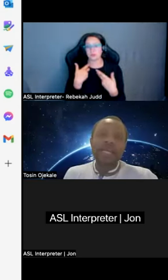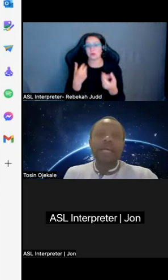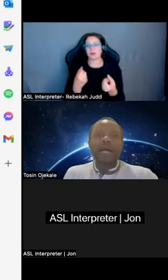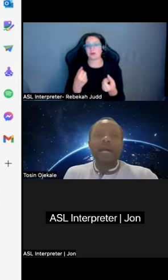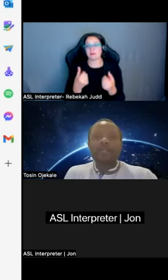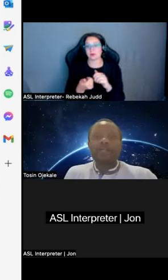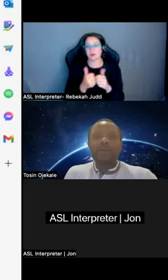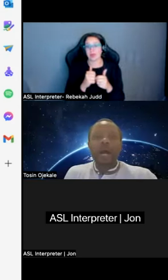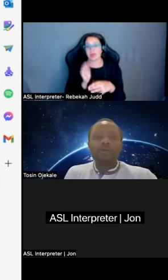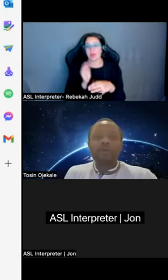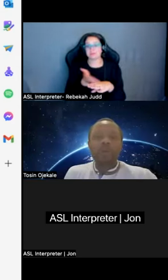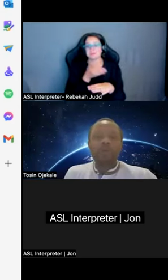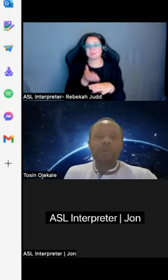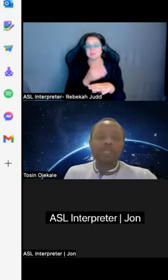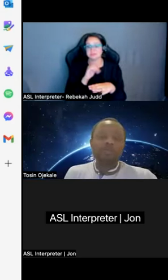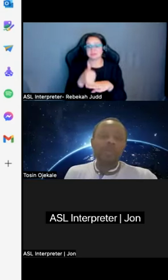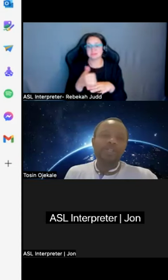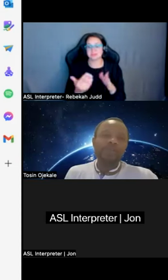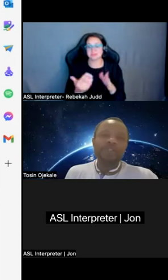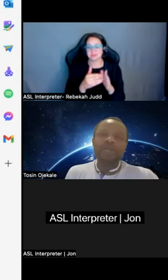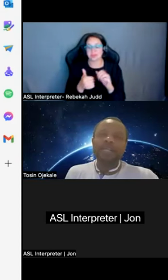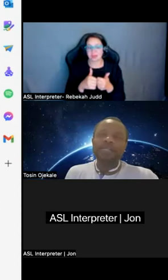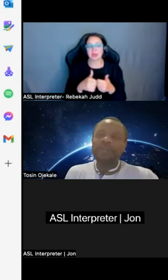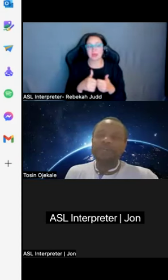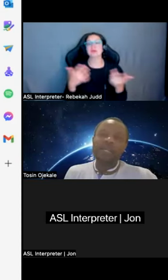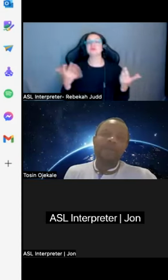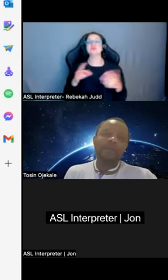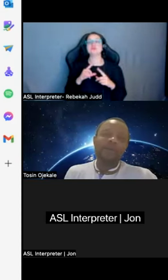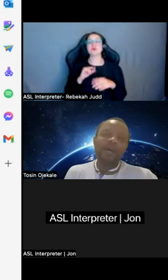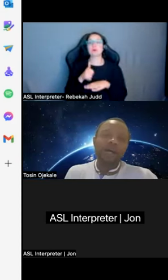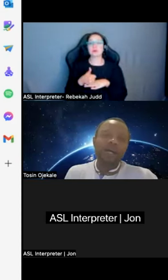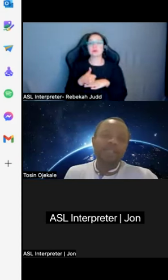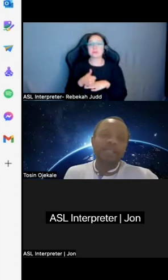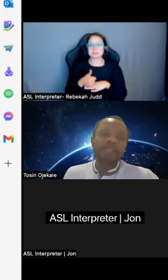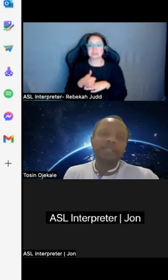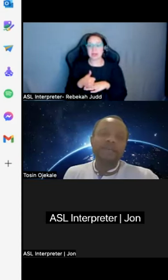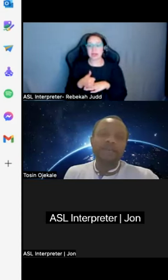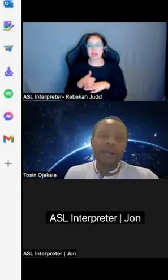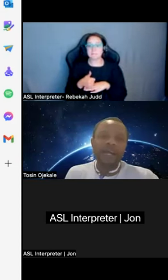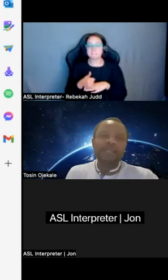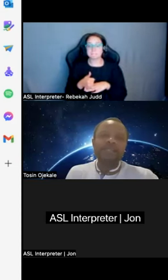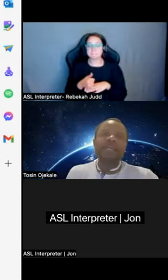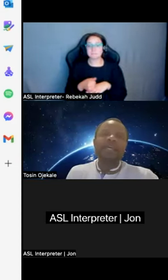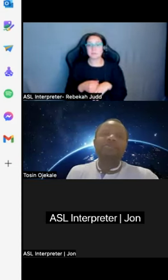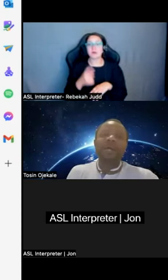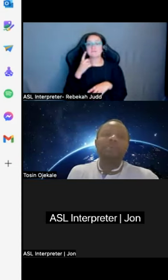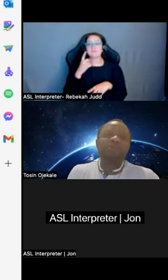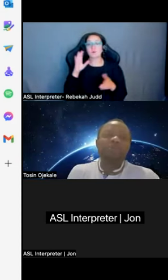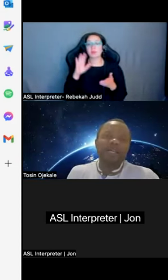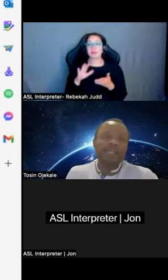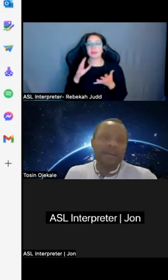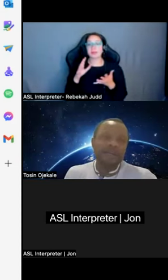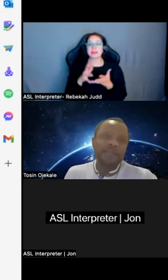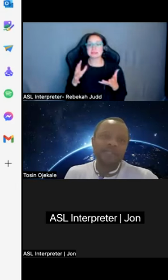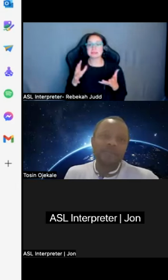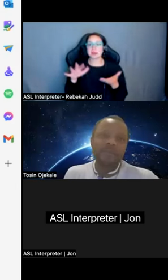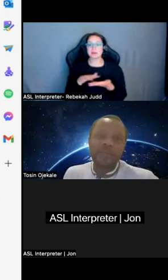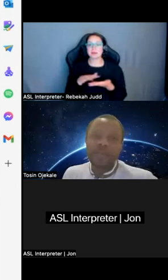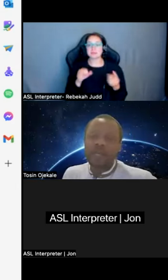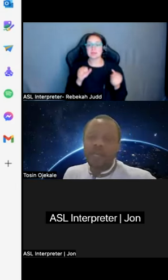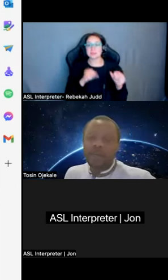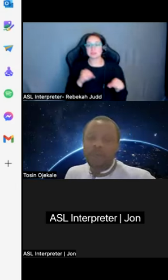there. So what do we put in place to make sure that irrespective of the fire incidents, we are able to at least salvage